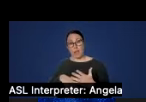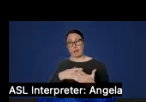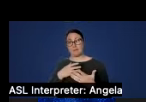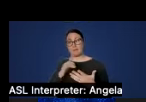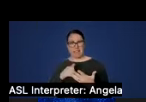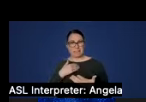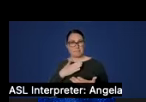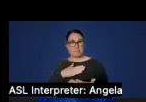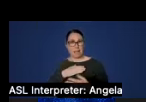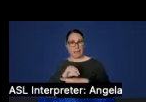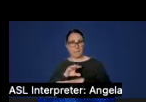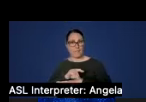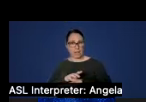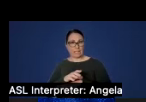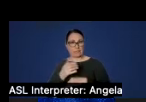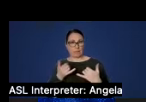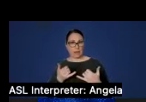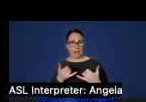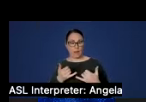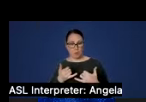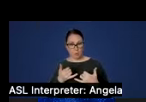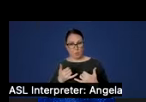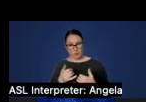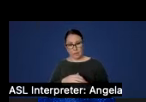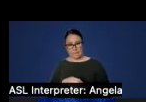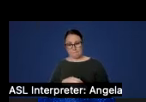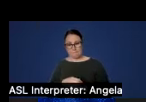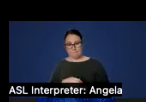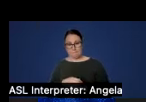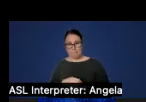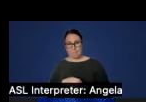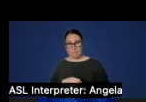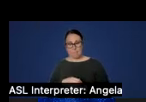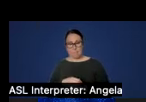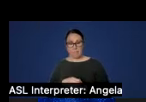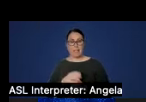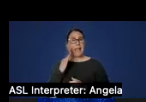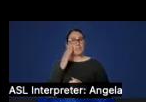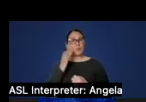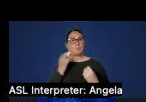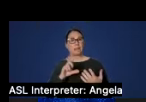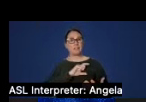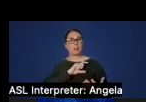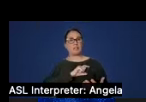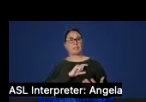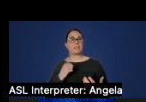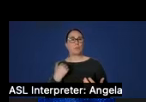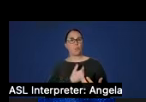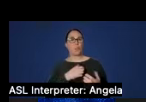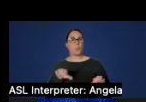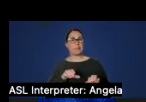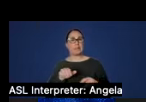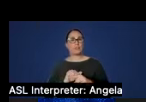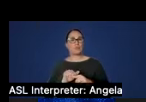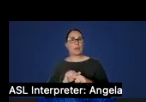then, yeah, I know a lot of law enforcement that we did put on trainings when I was an